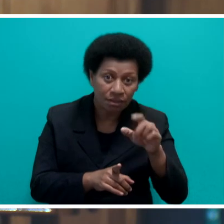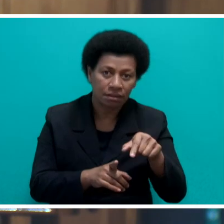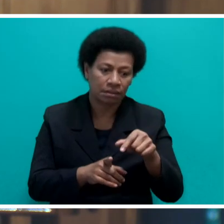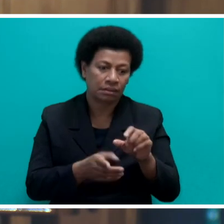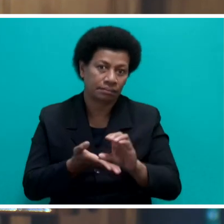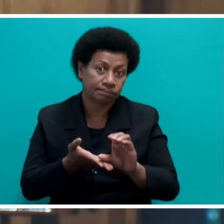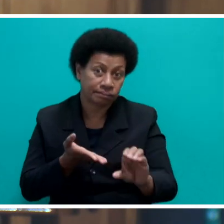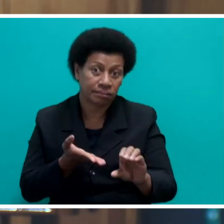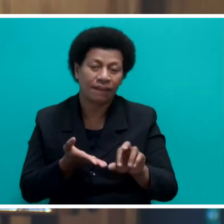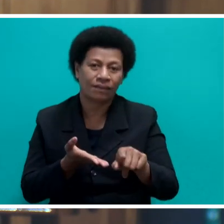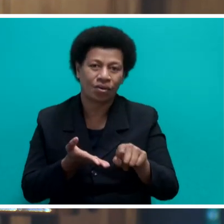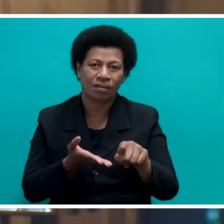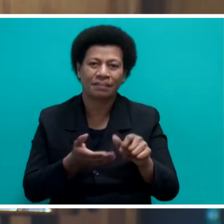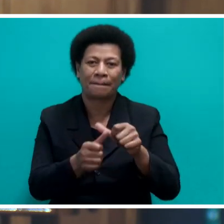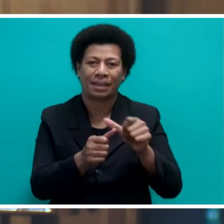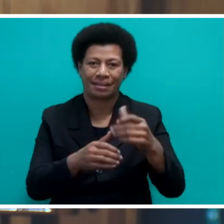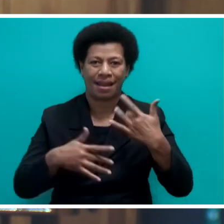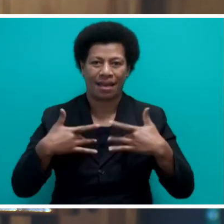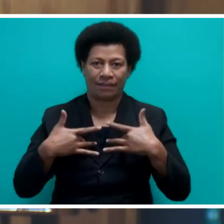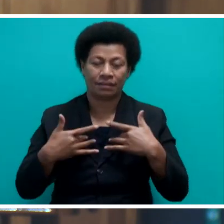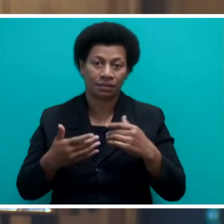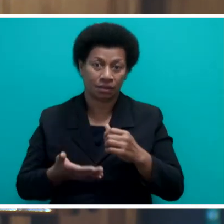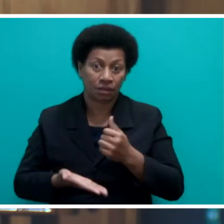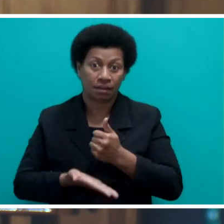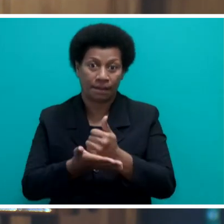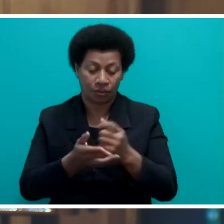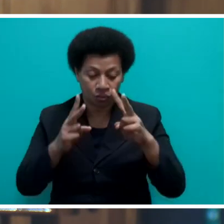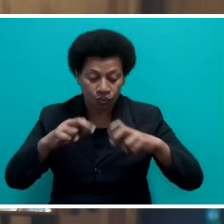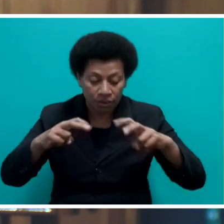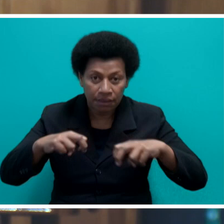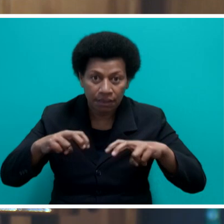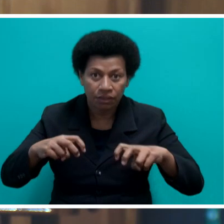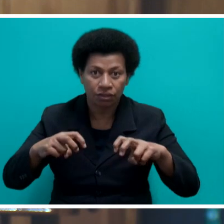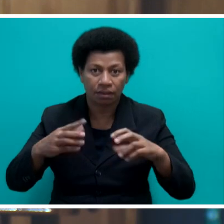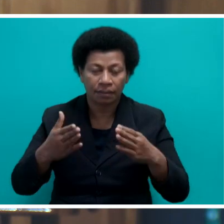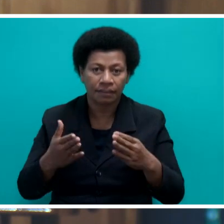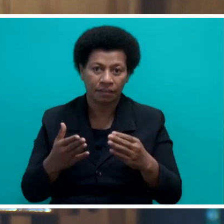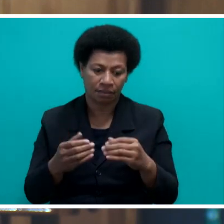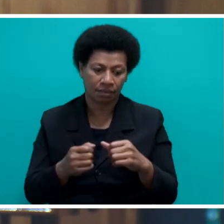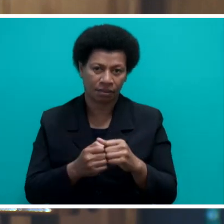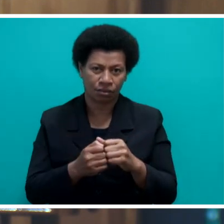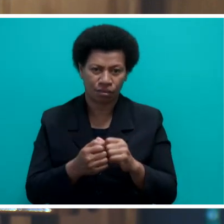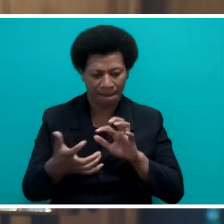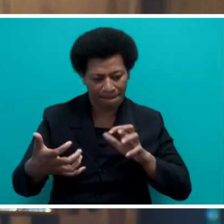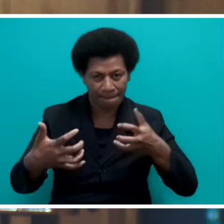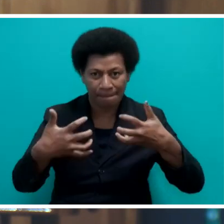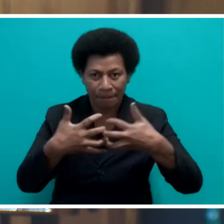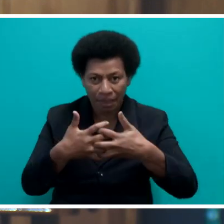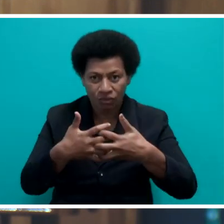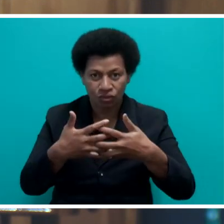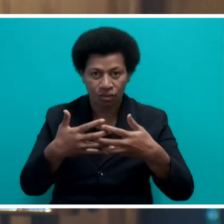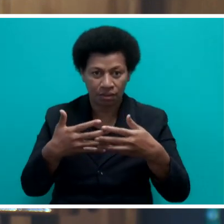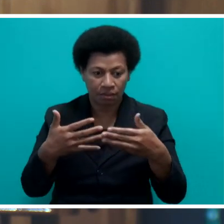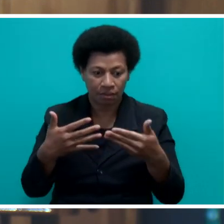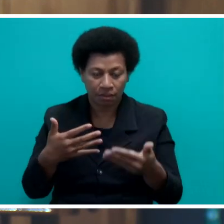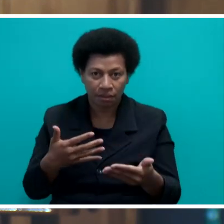The GDN promotes research on the premise that contextualized the local-driven research that leads to